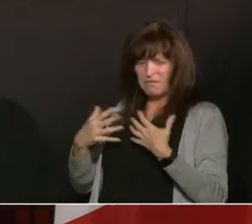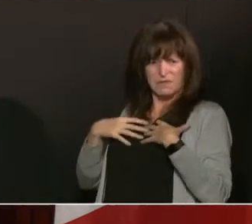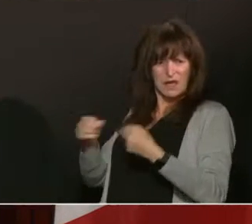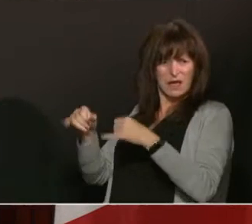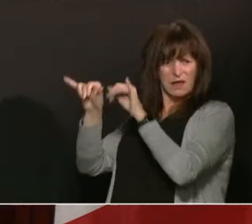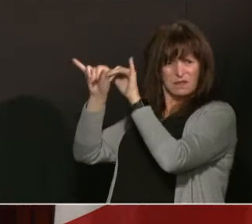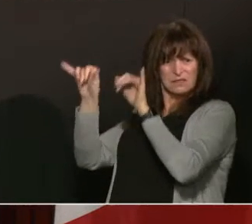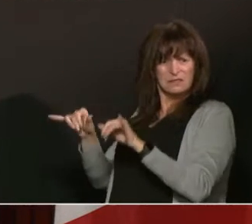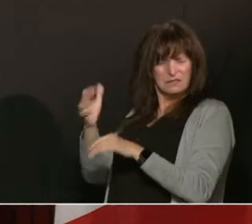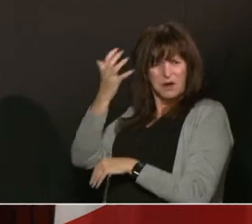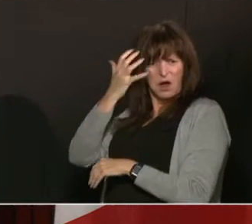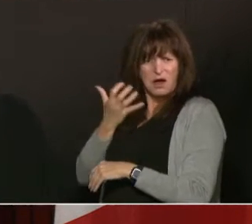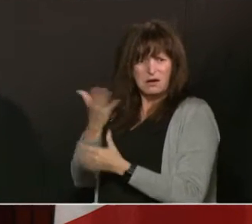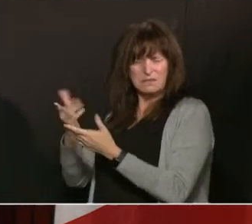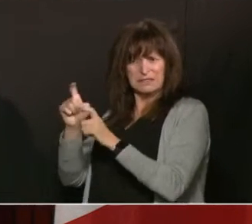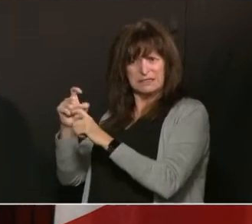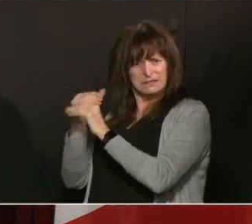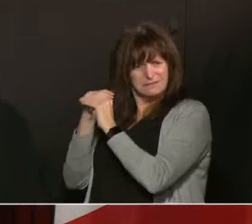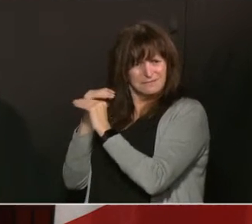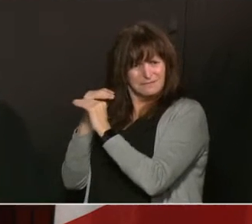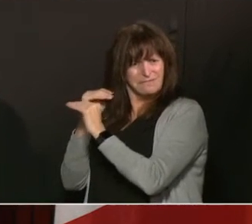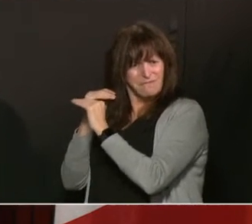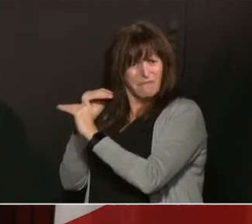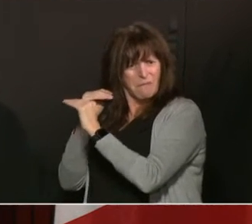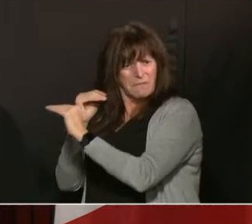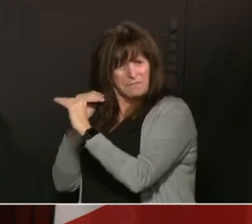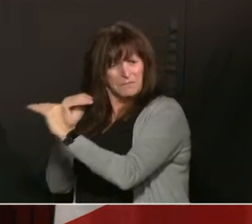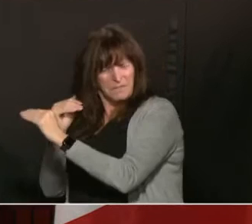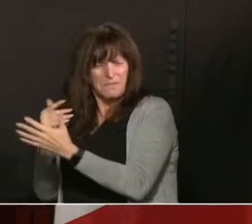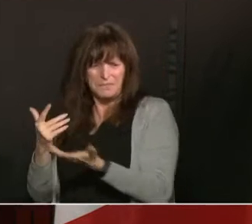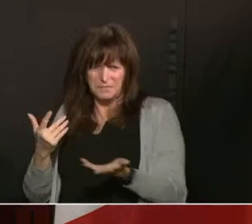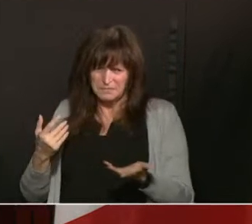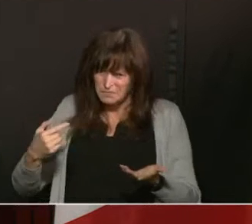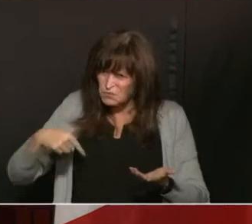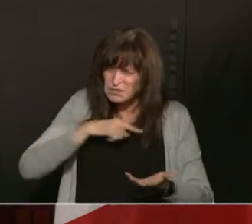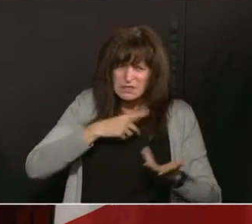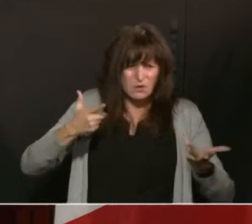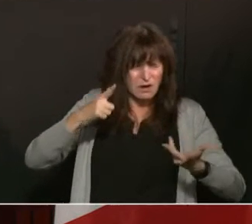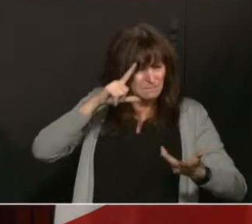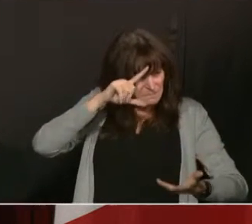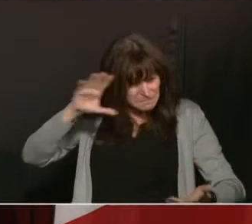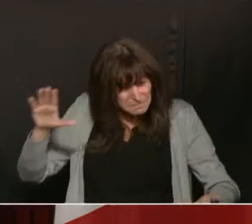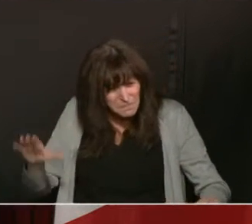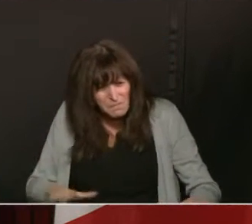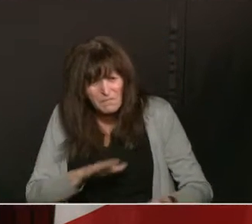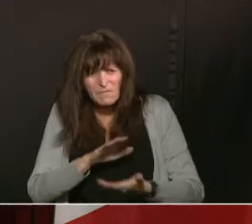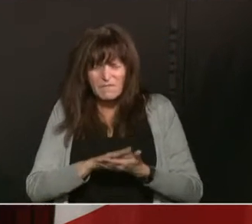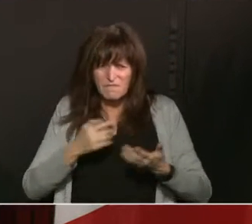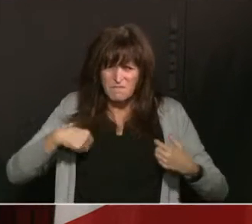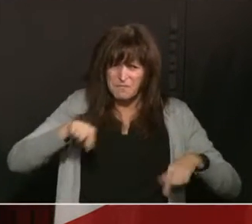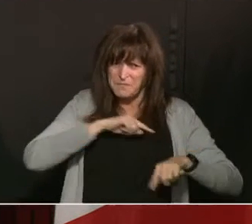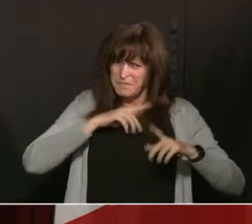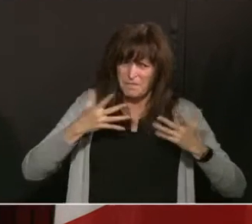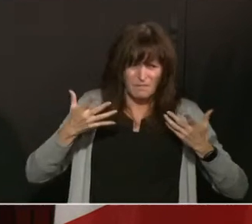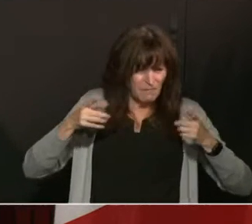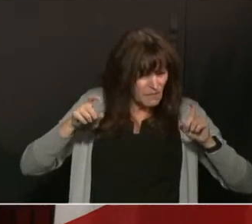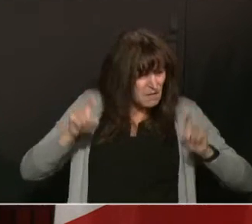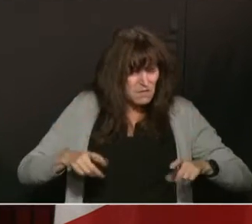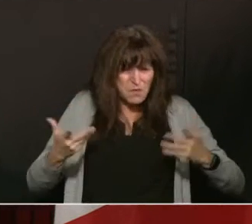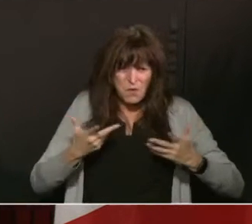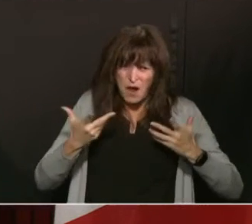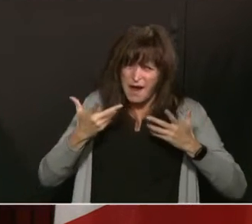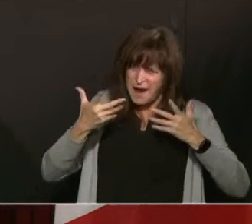question that in the coming days and weeks, we will require ongoing vigilance. And as I have said before, we must